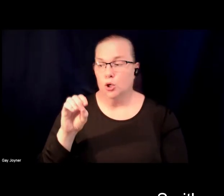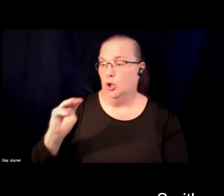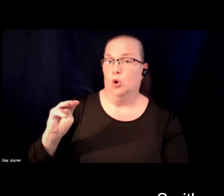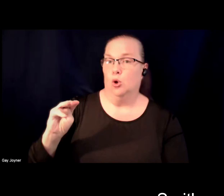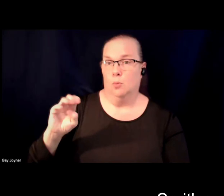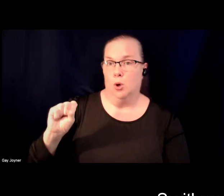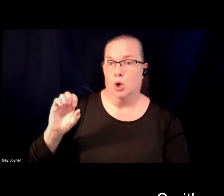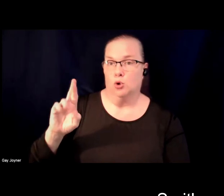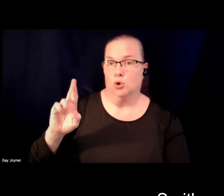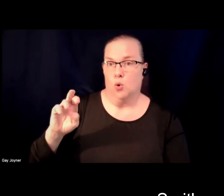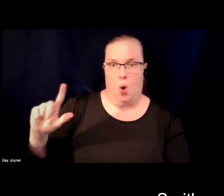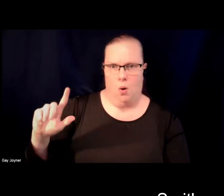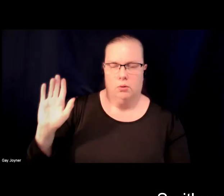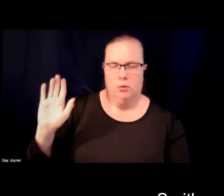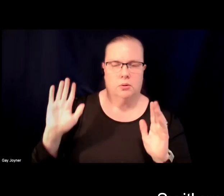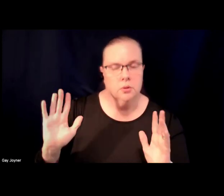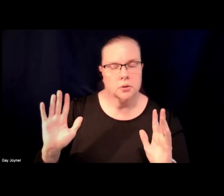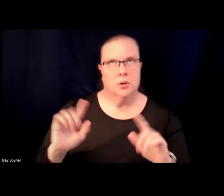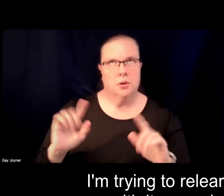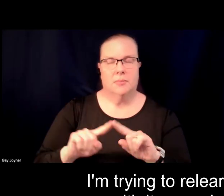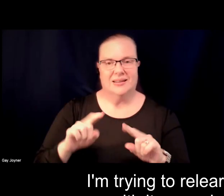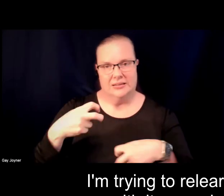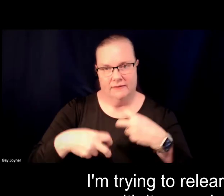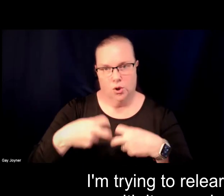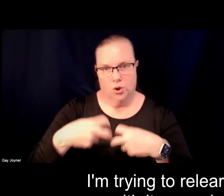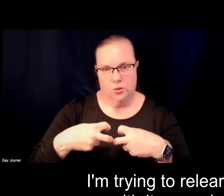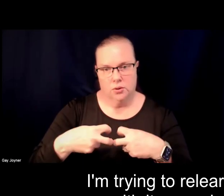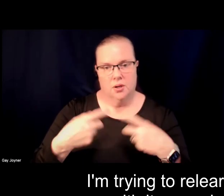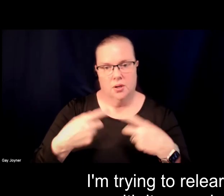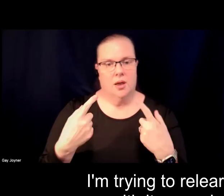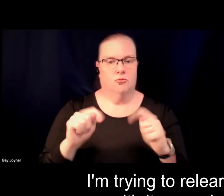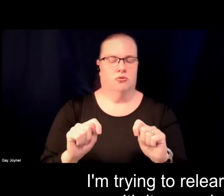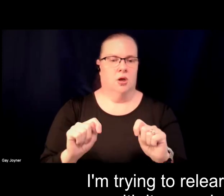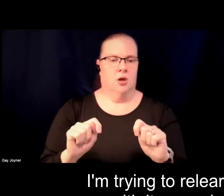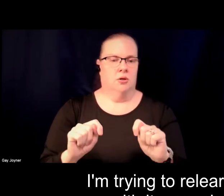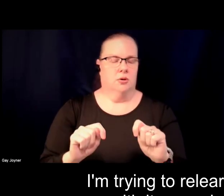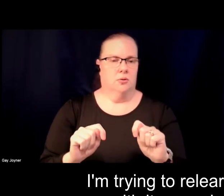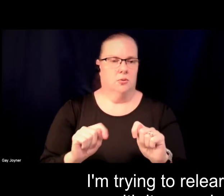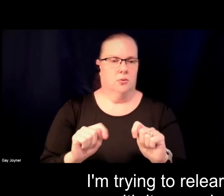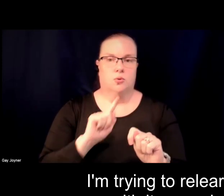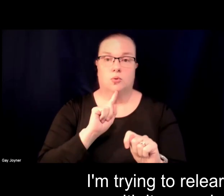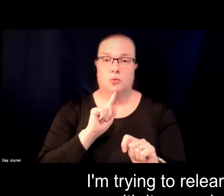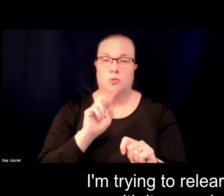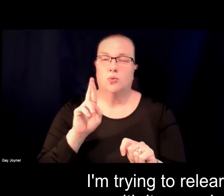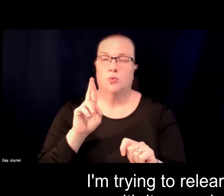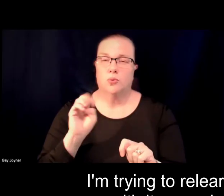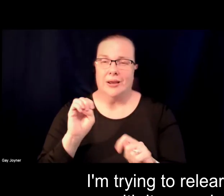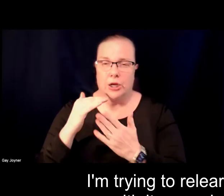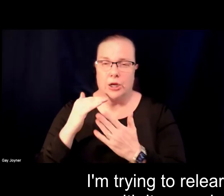So it's very difficult. I'm trying to relearn a healthy balance with